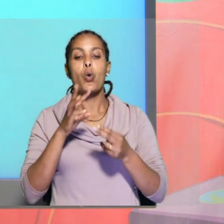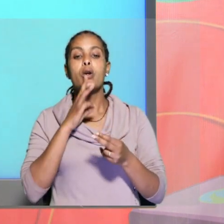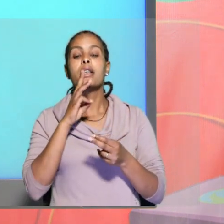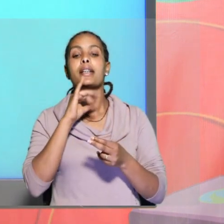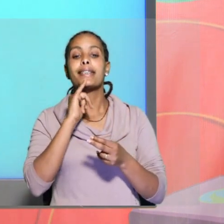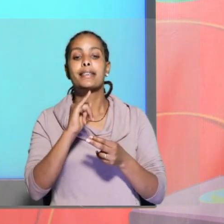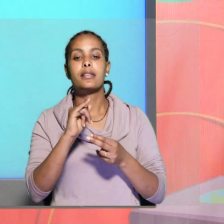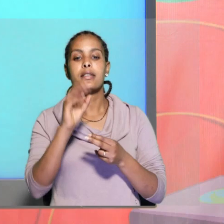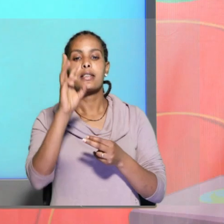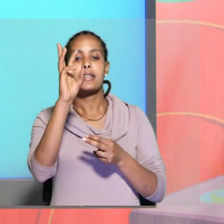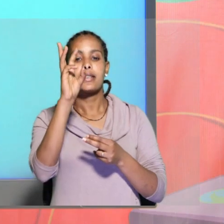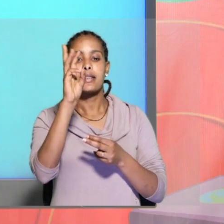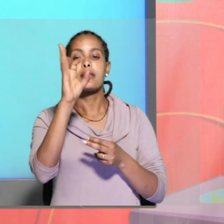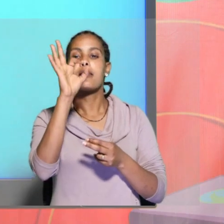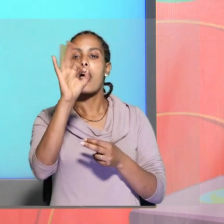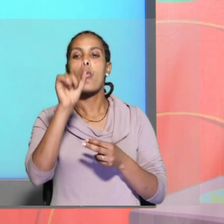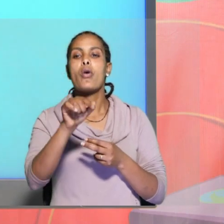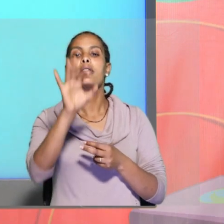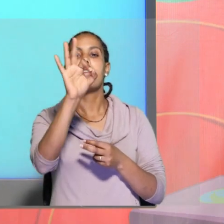is